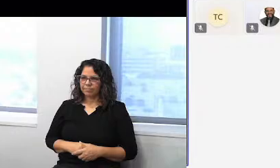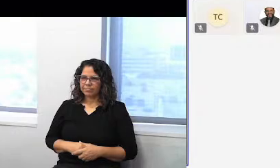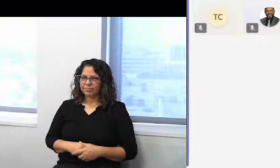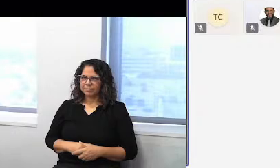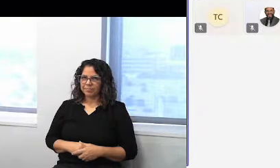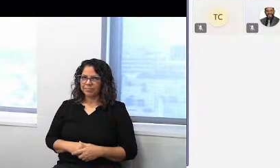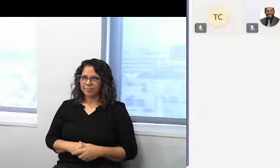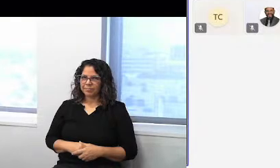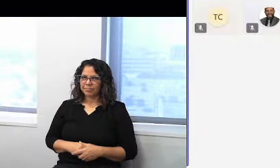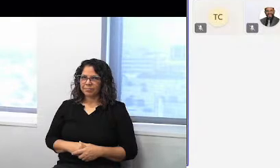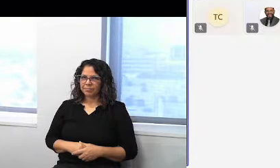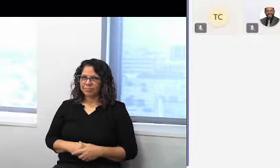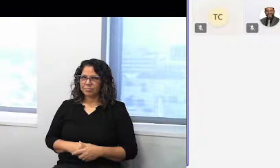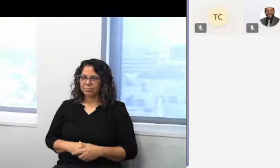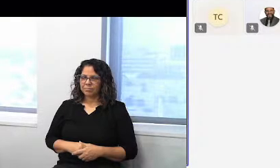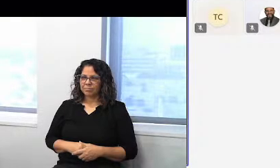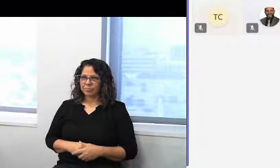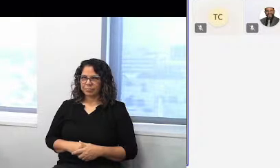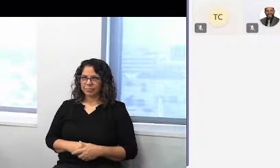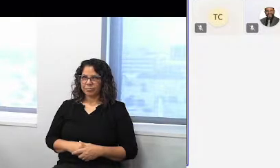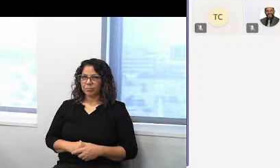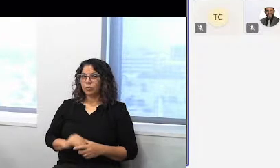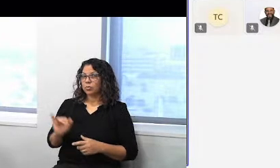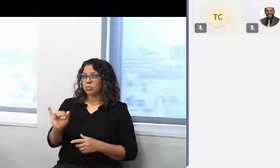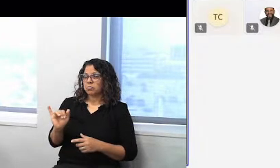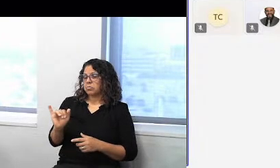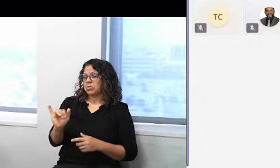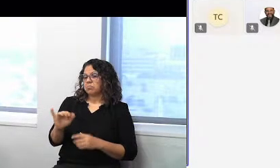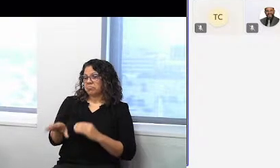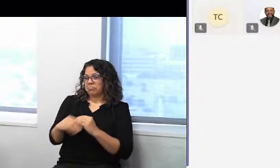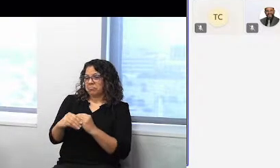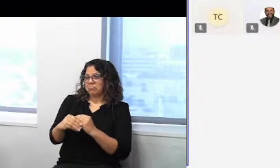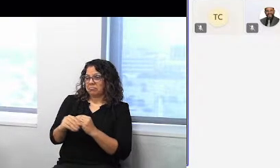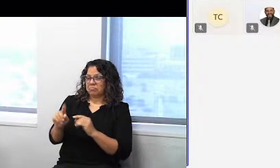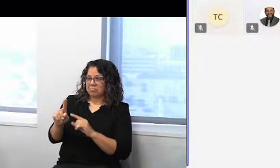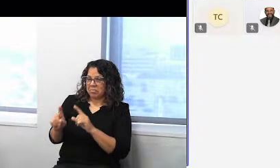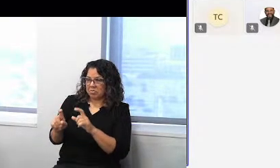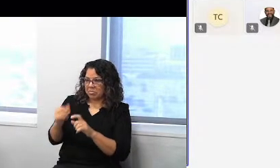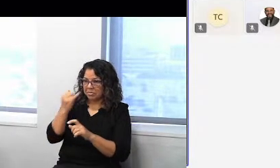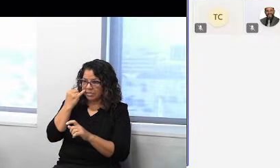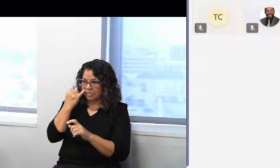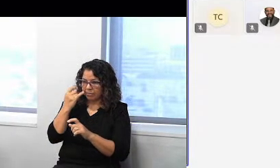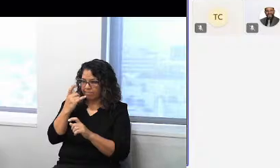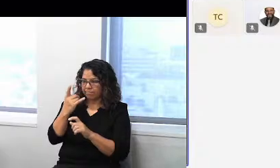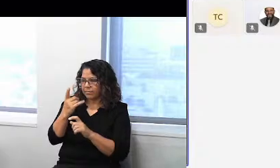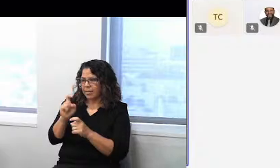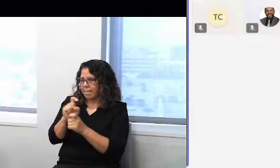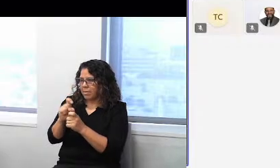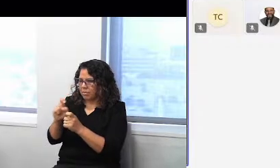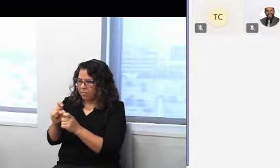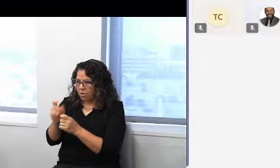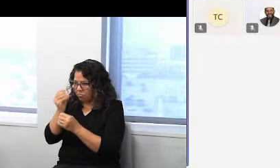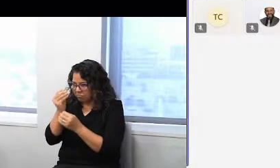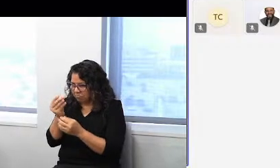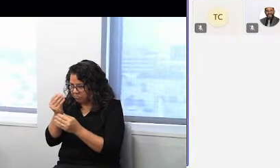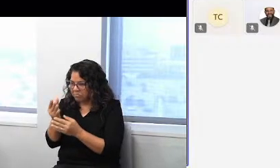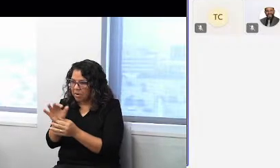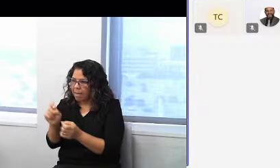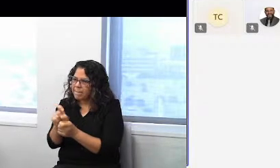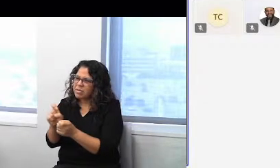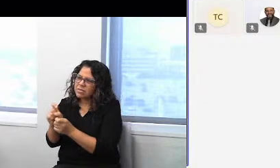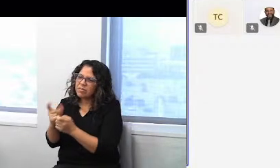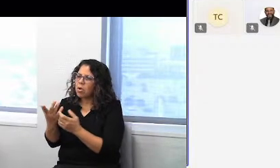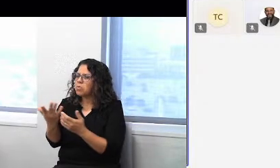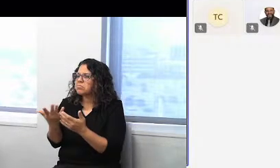page, if you could specify the elements to the extent you know of that work. For example, would it involve expanding